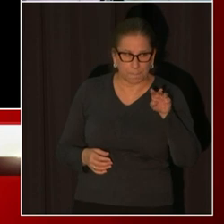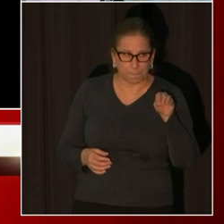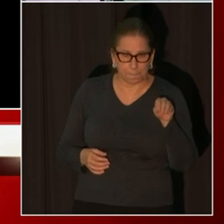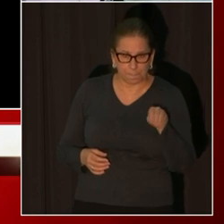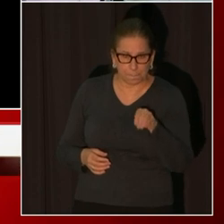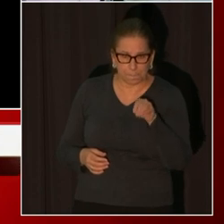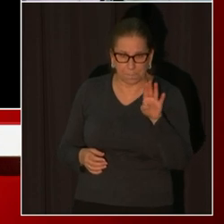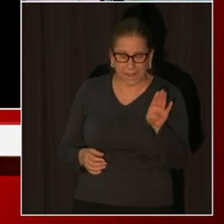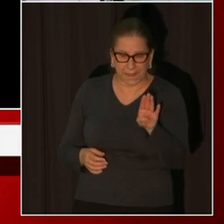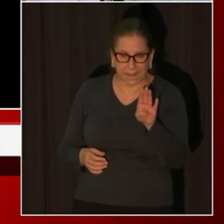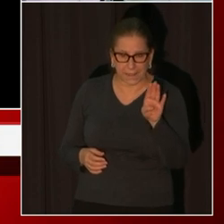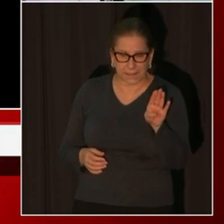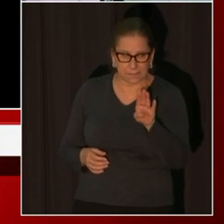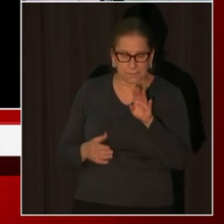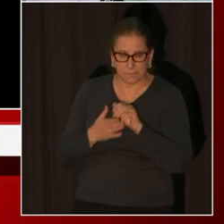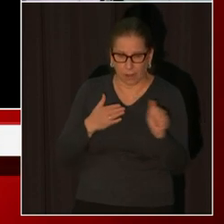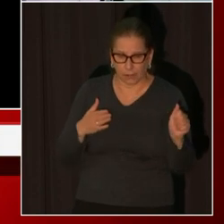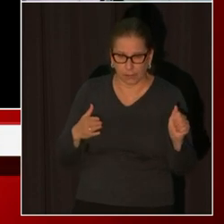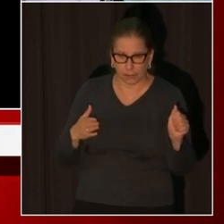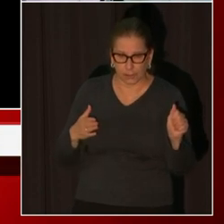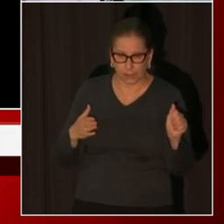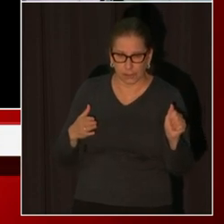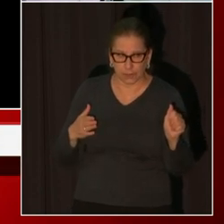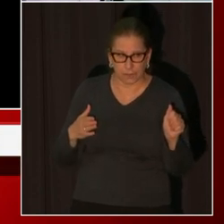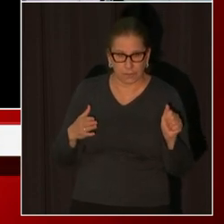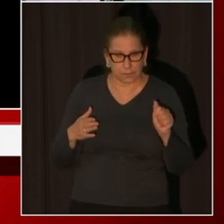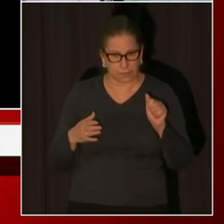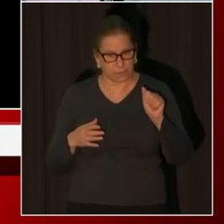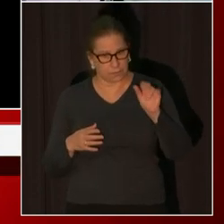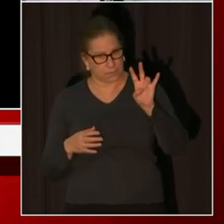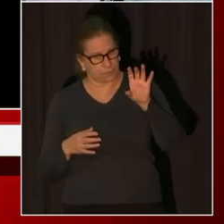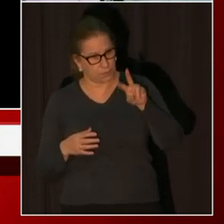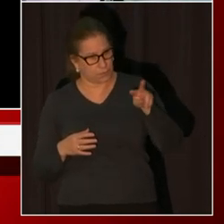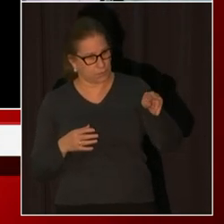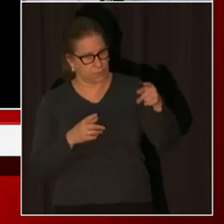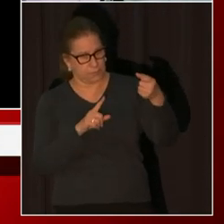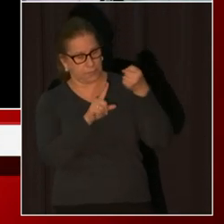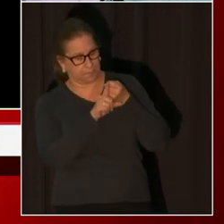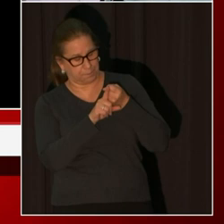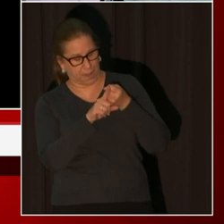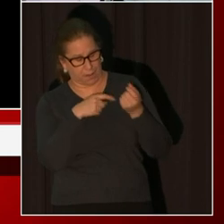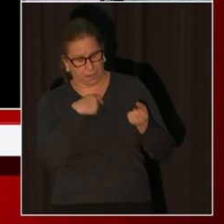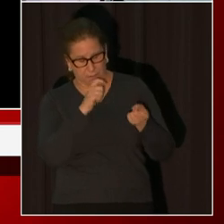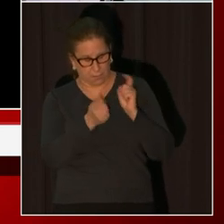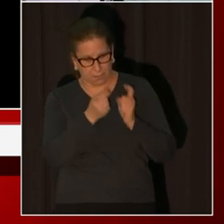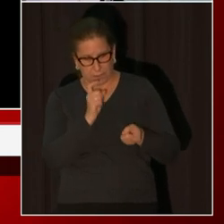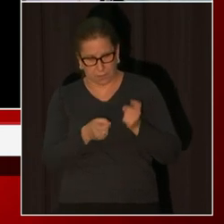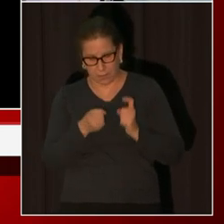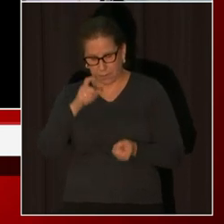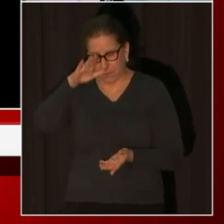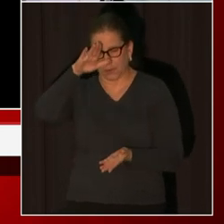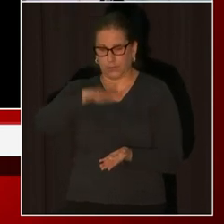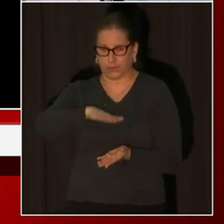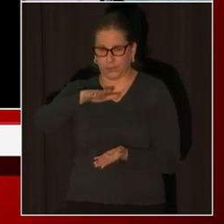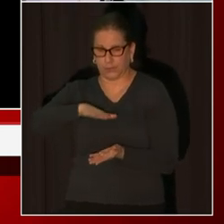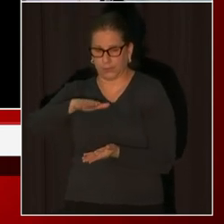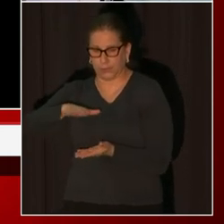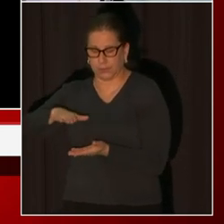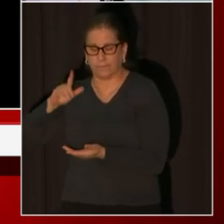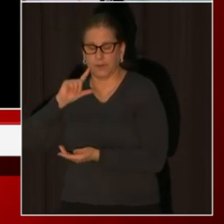year to reduce that spending to come into balance. For fiscal year 21, that revenue loss